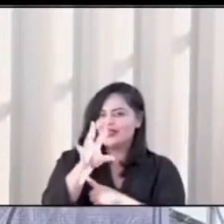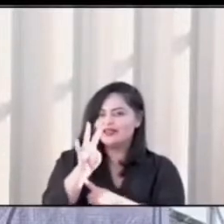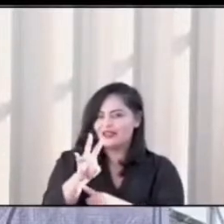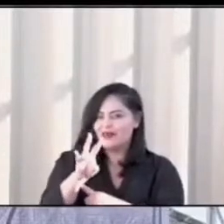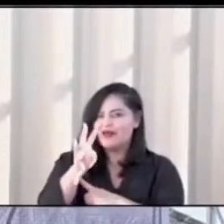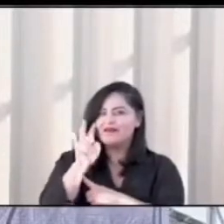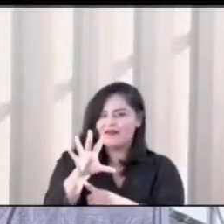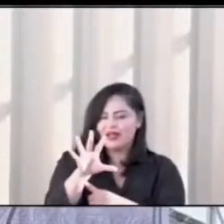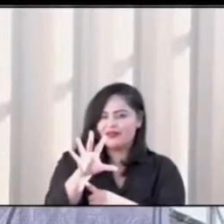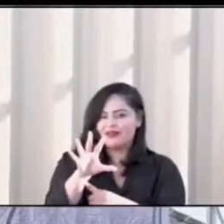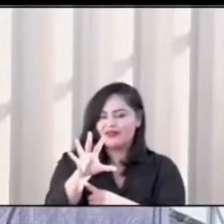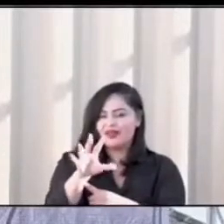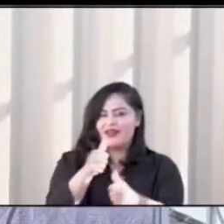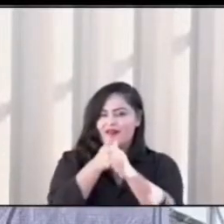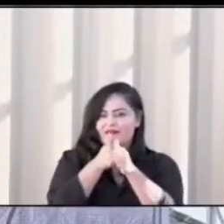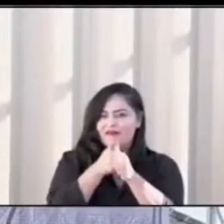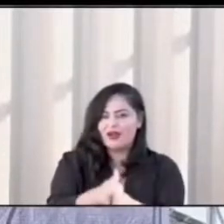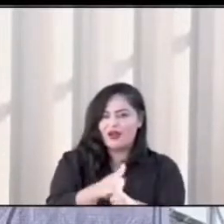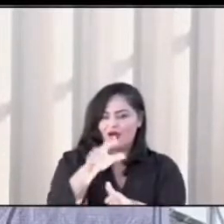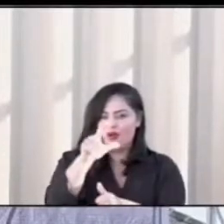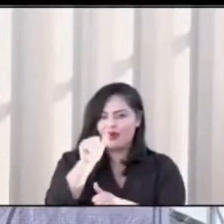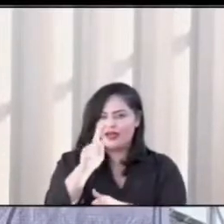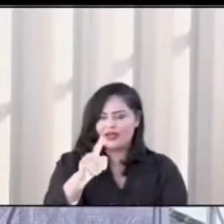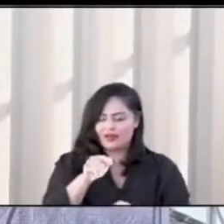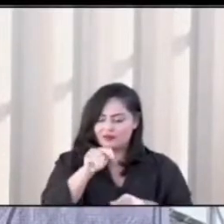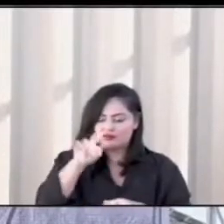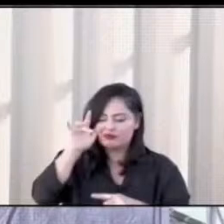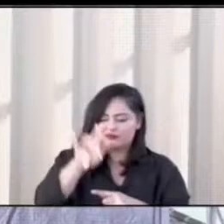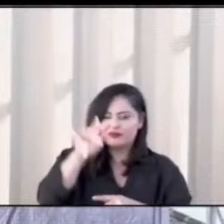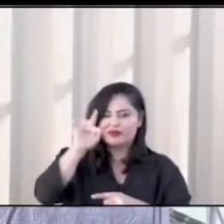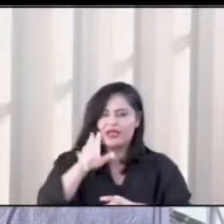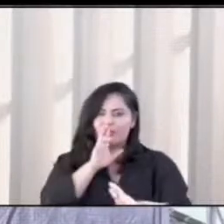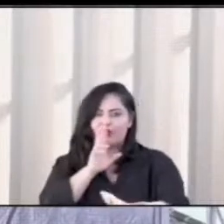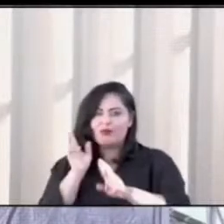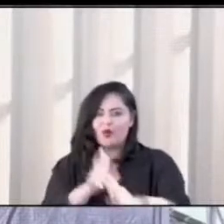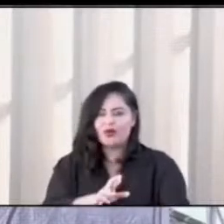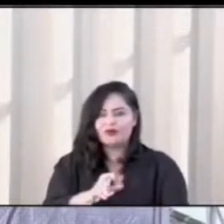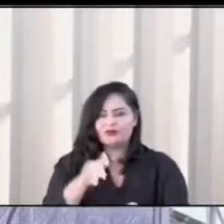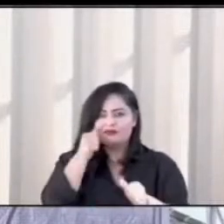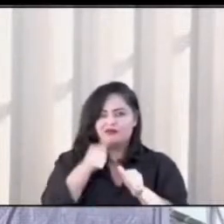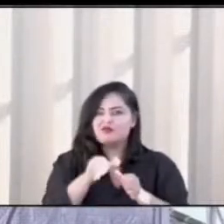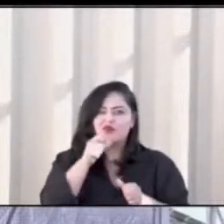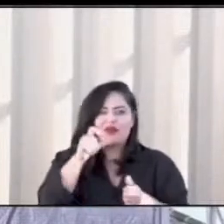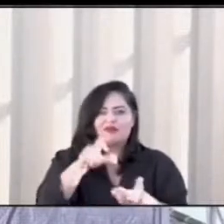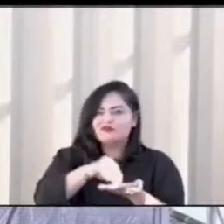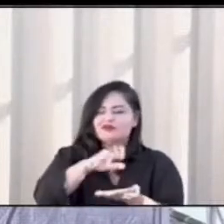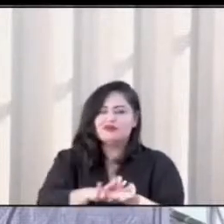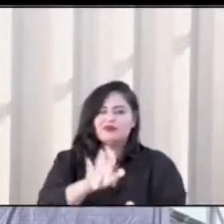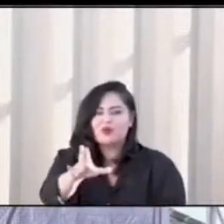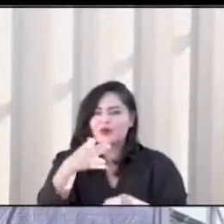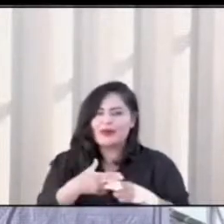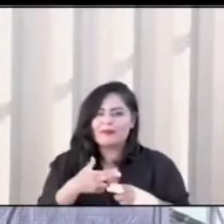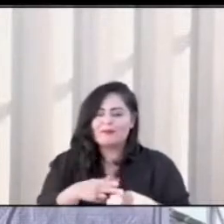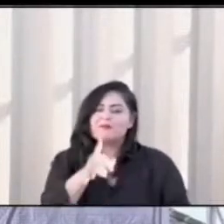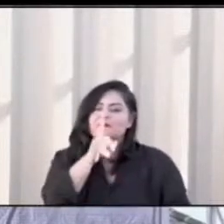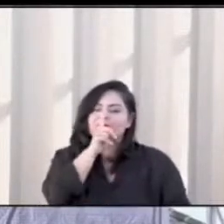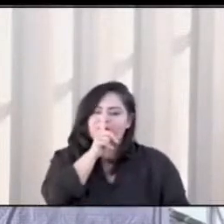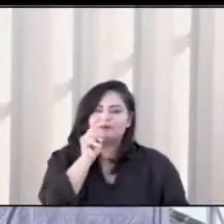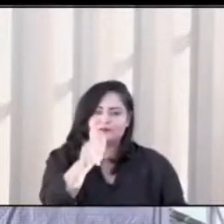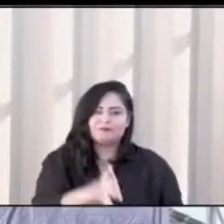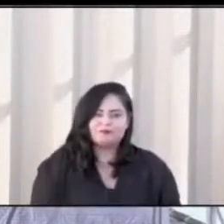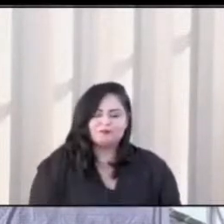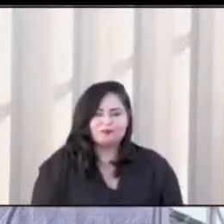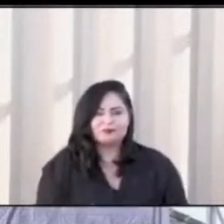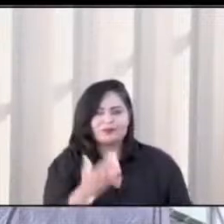63975, and then follow the link to create a report. Tips can remain anonymous. Thank you.